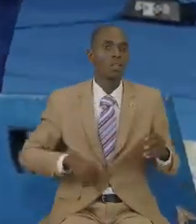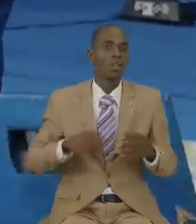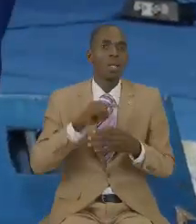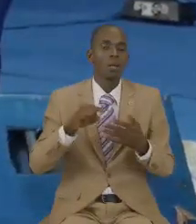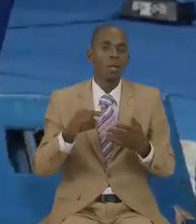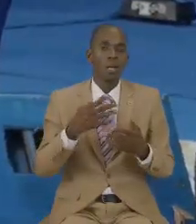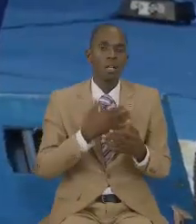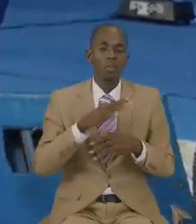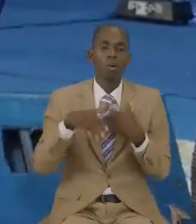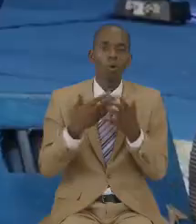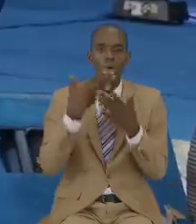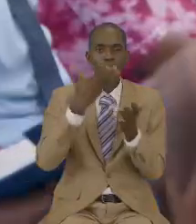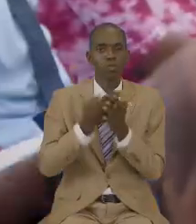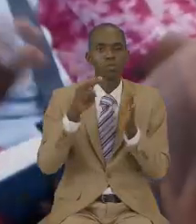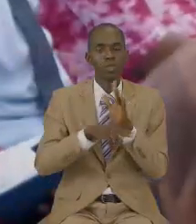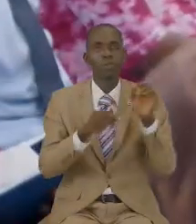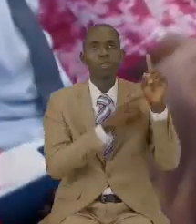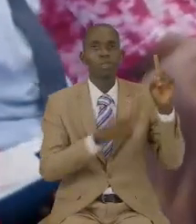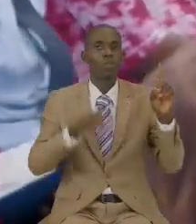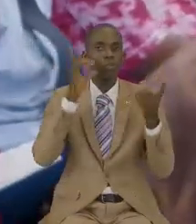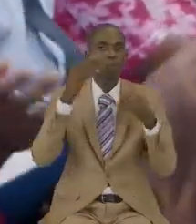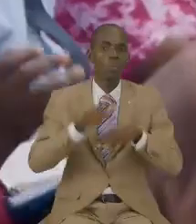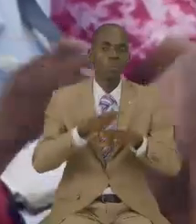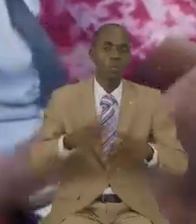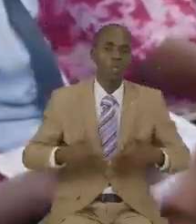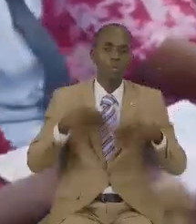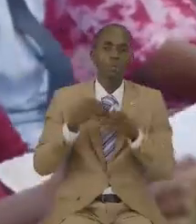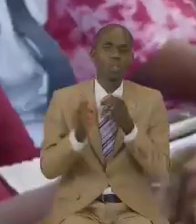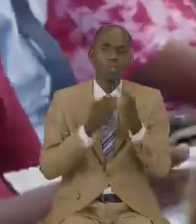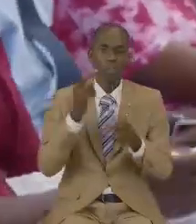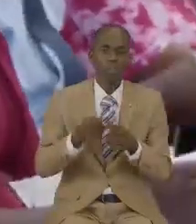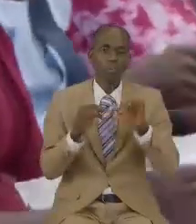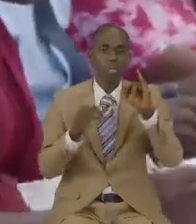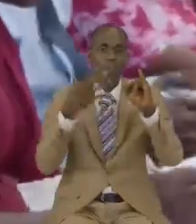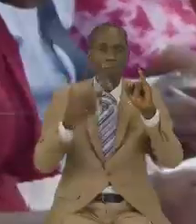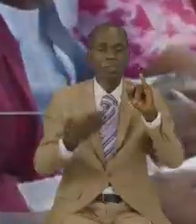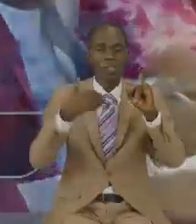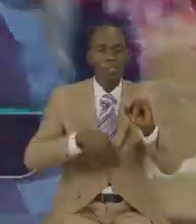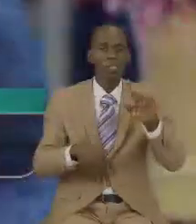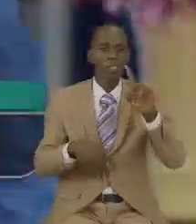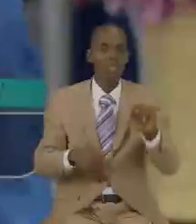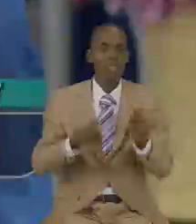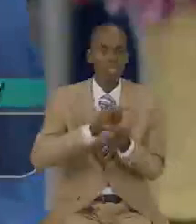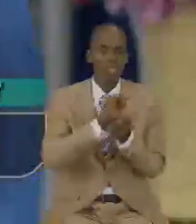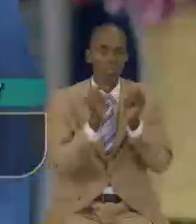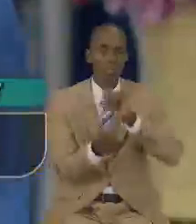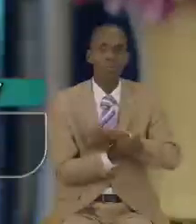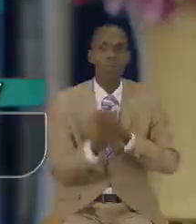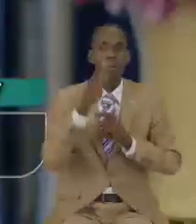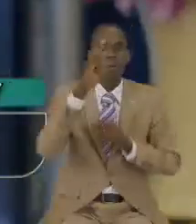Lord will come in your life in Jesus' name. Till there is transformed by grace for